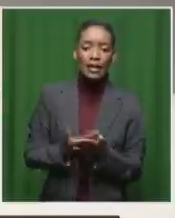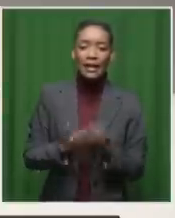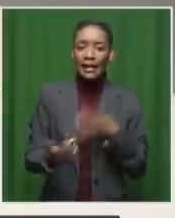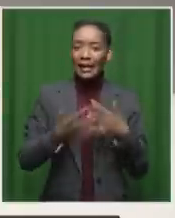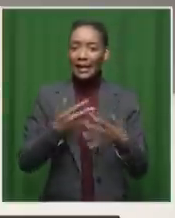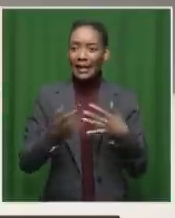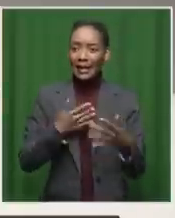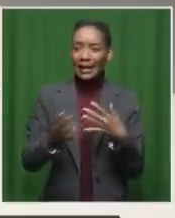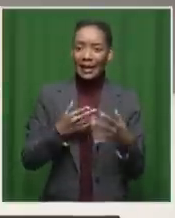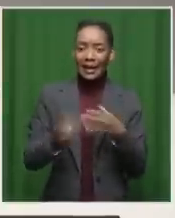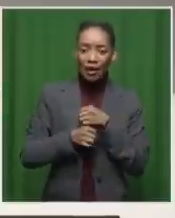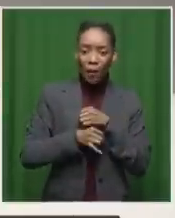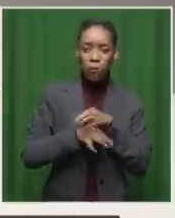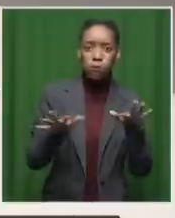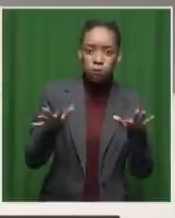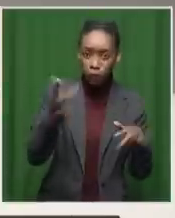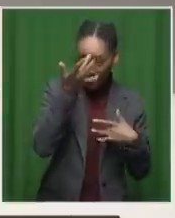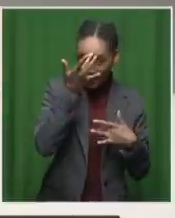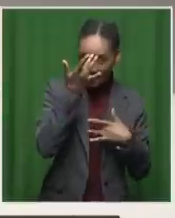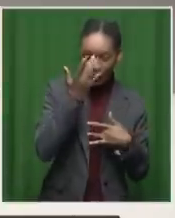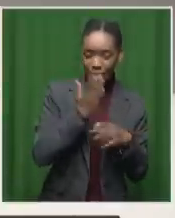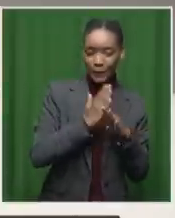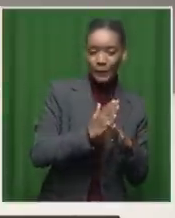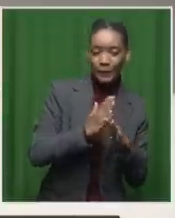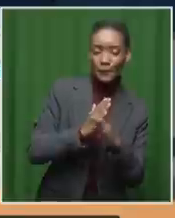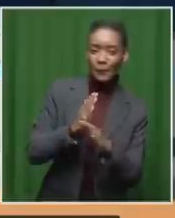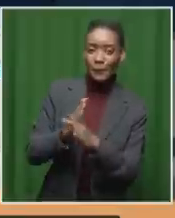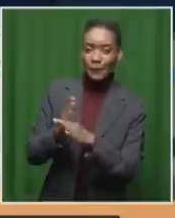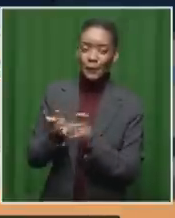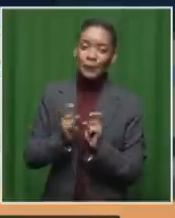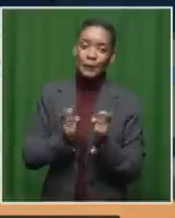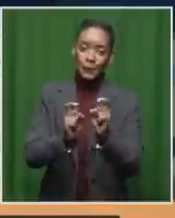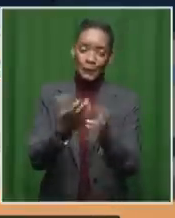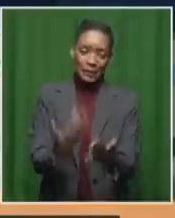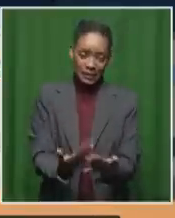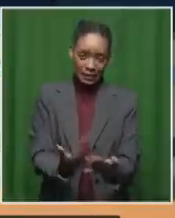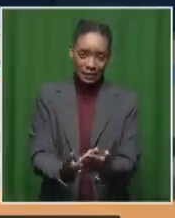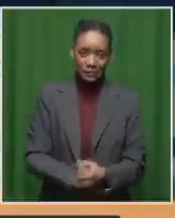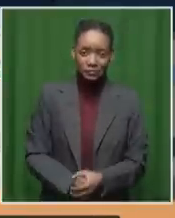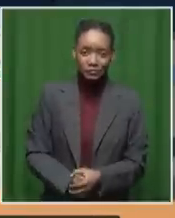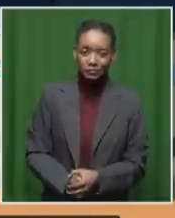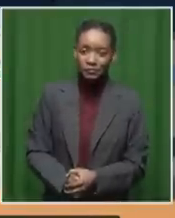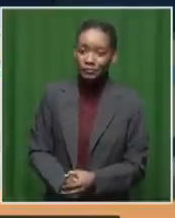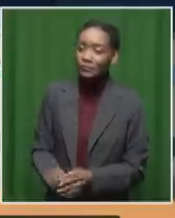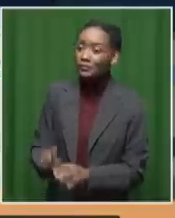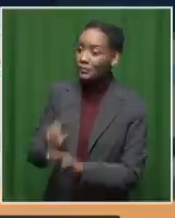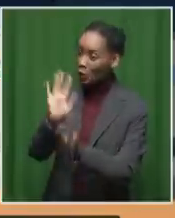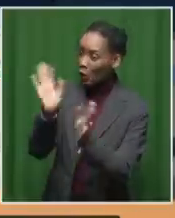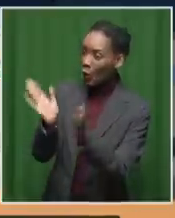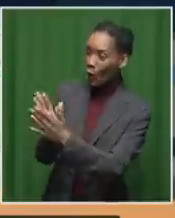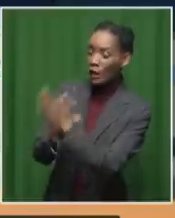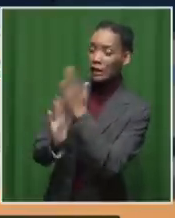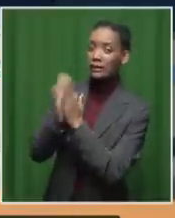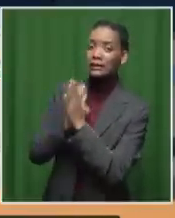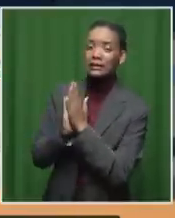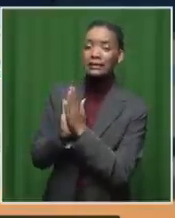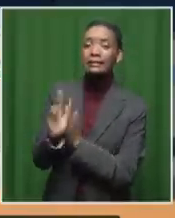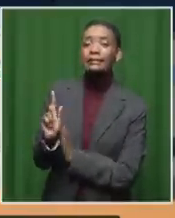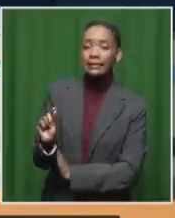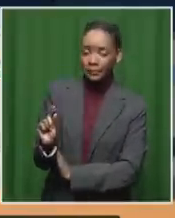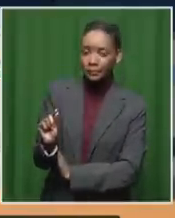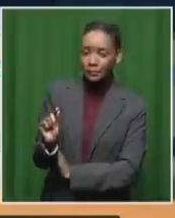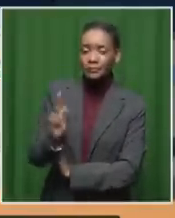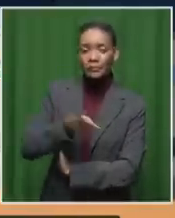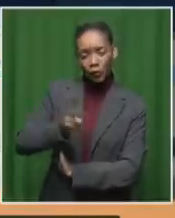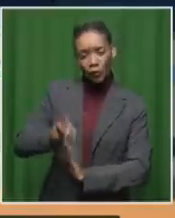other outbreak or pandemic. So all of that is very interesting, but also very important